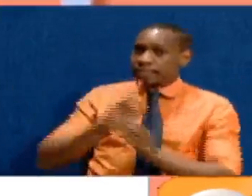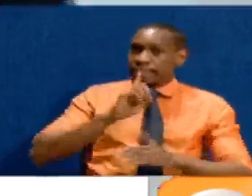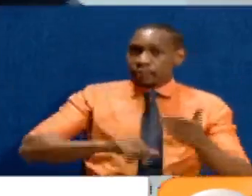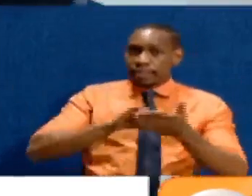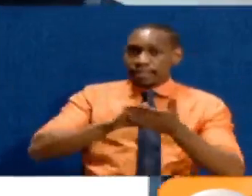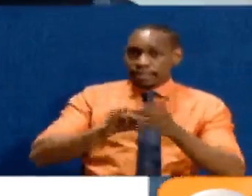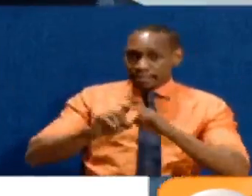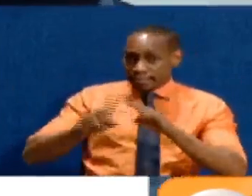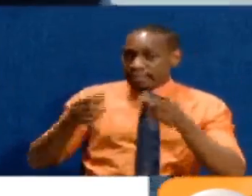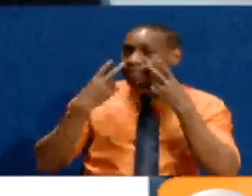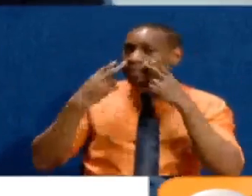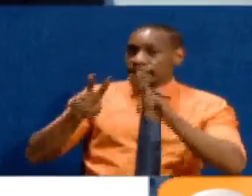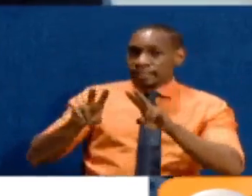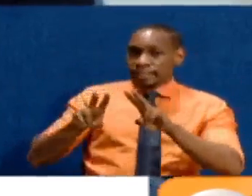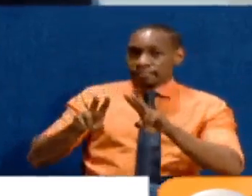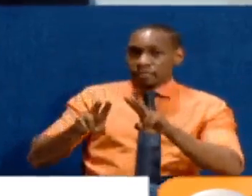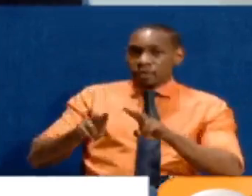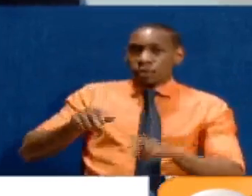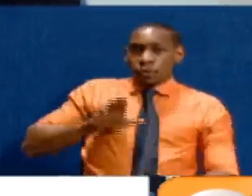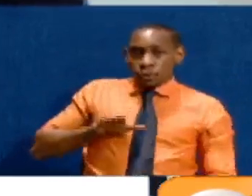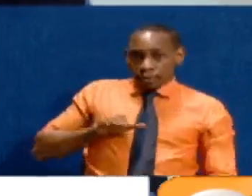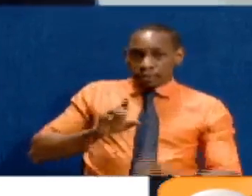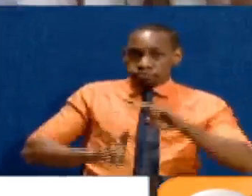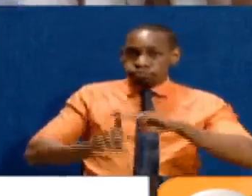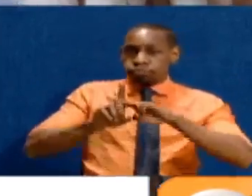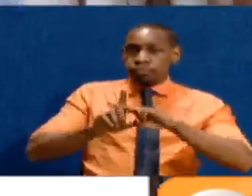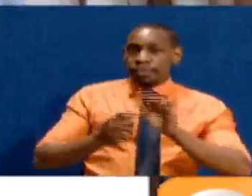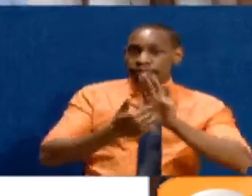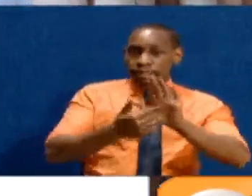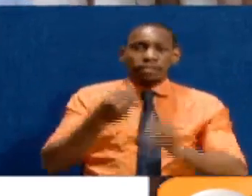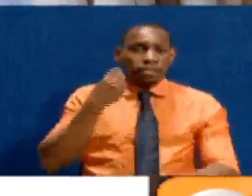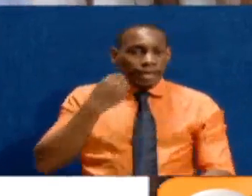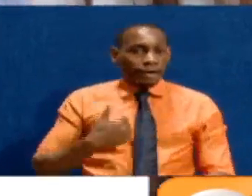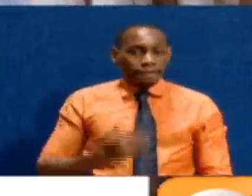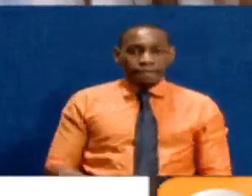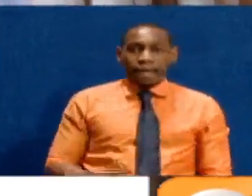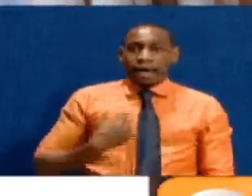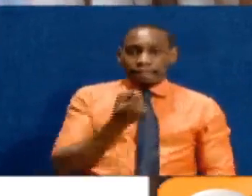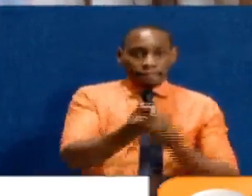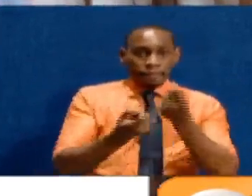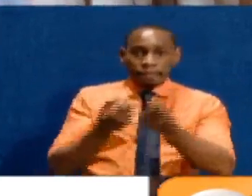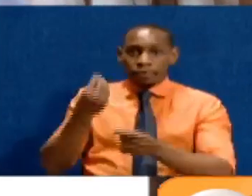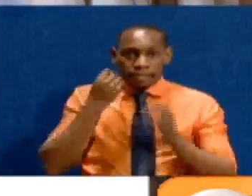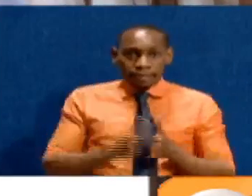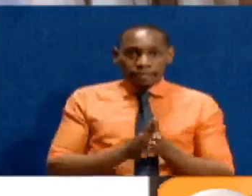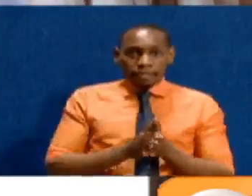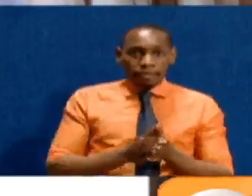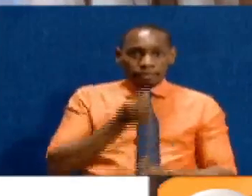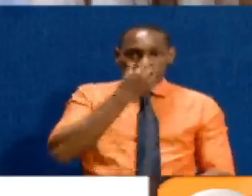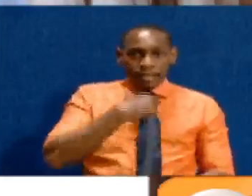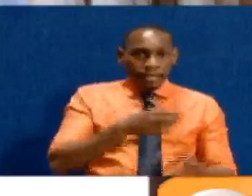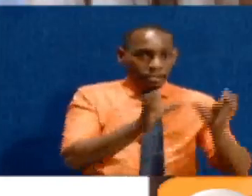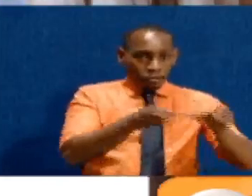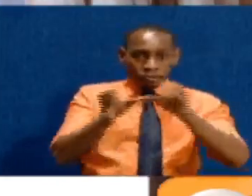says she's beginning to see younger women present with symptoms. We have a few patients in that age range, so it's